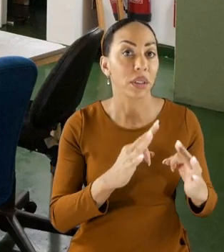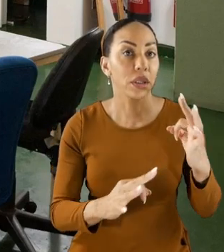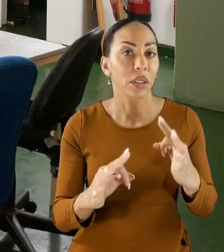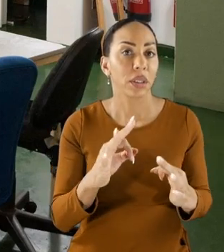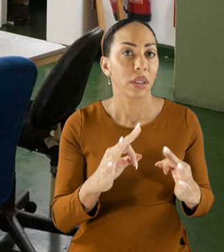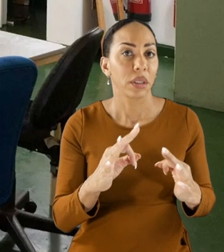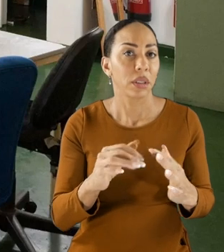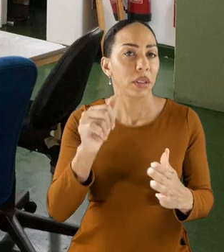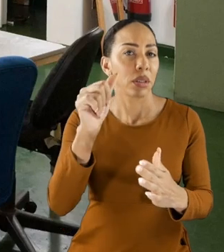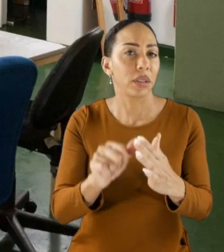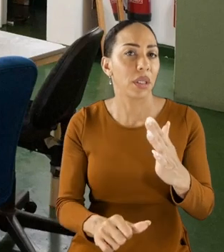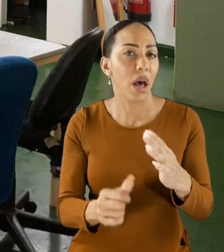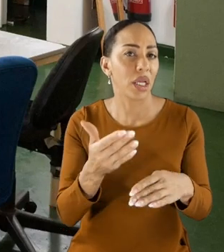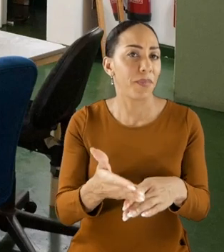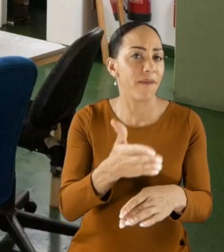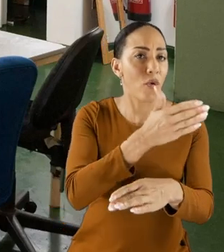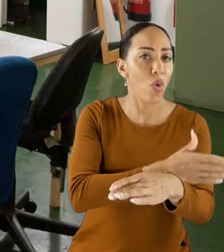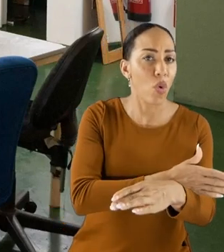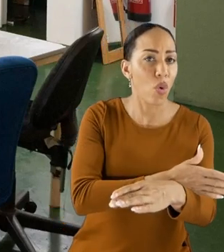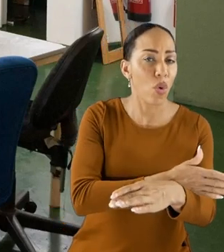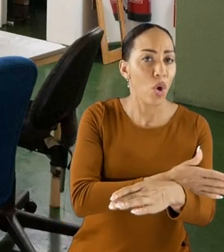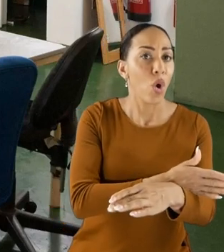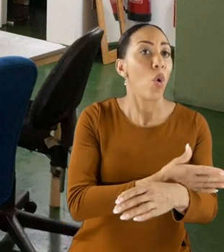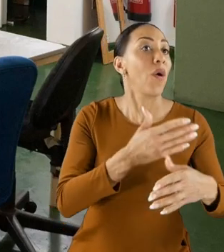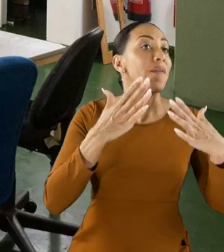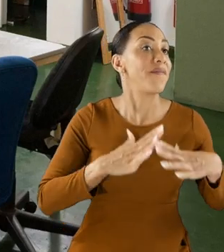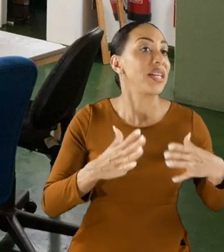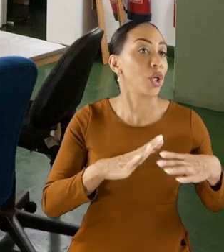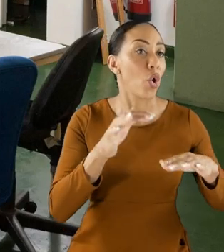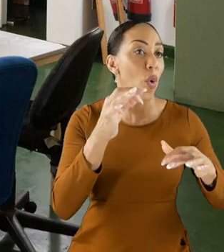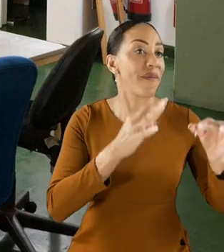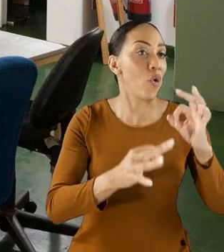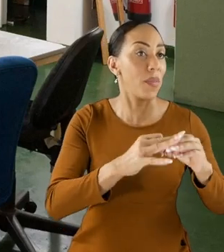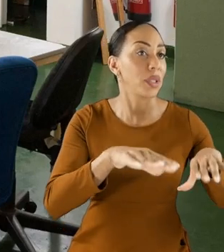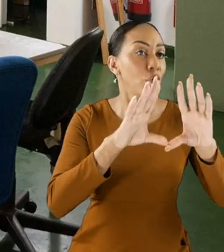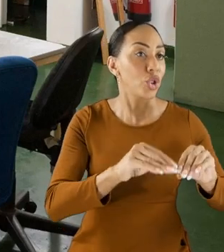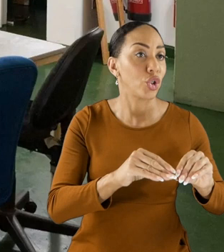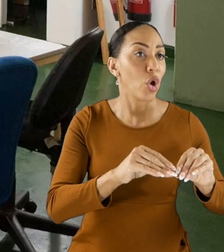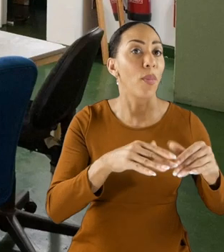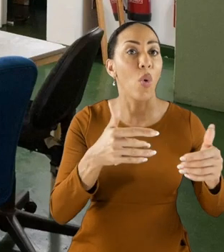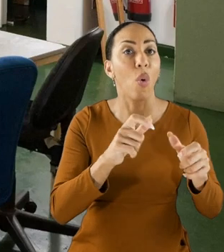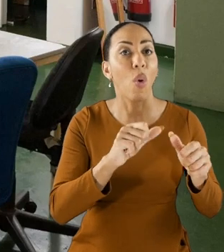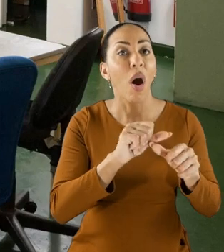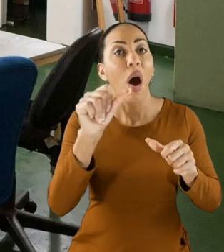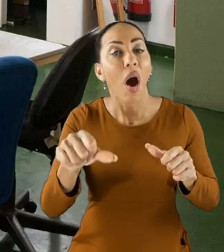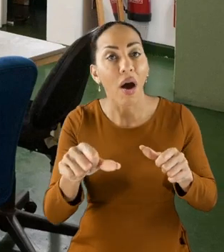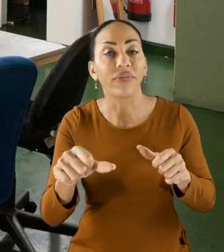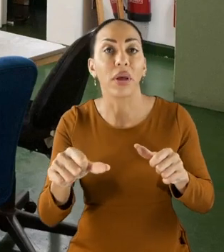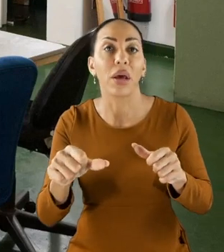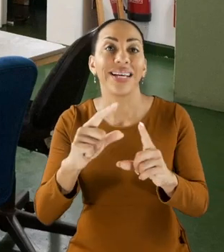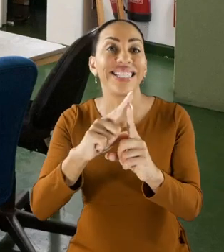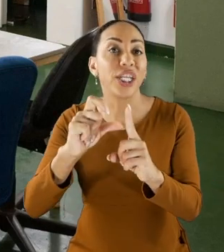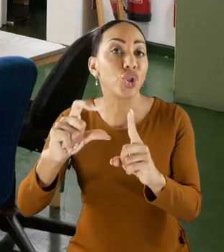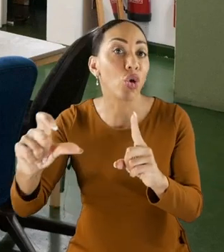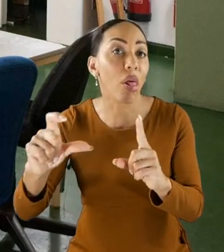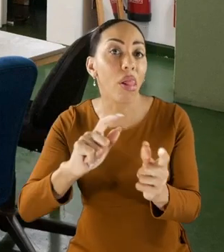performance exist before the performance starts physically, or does it continue online after the physical performance, whether